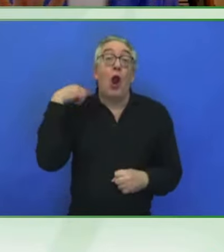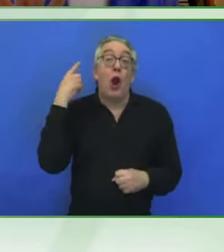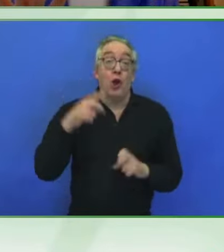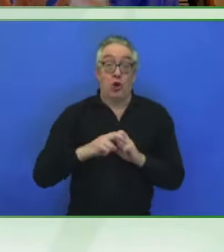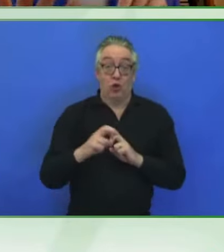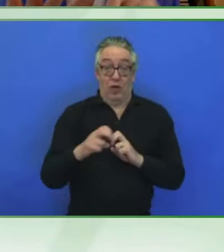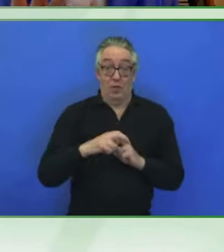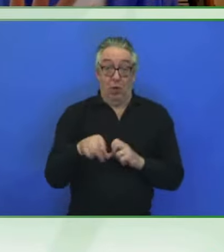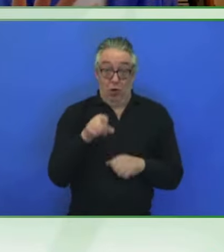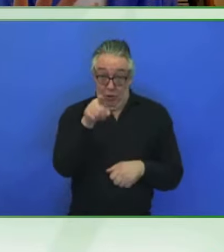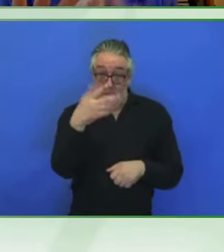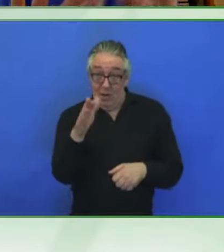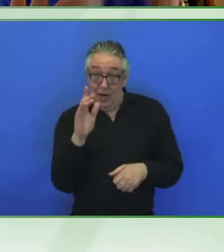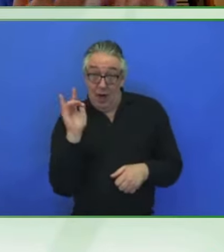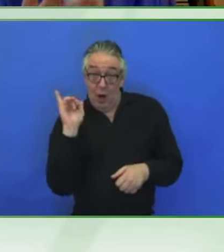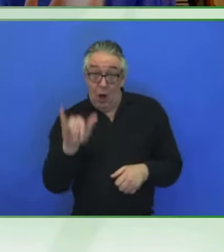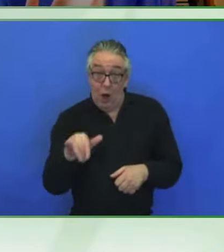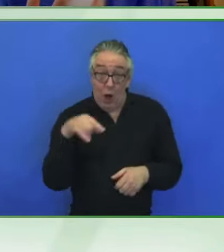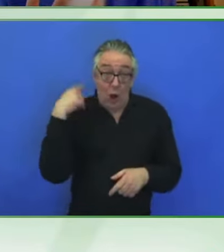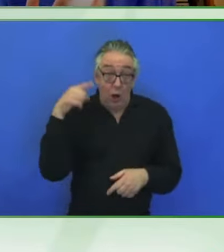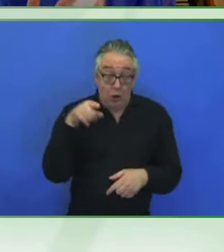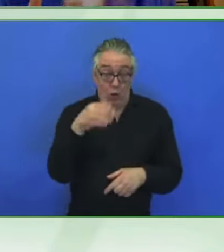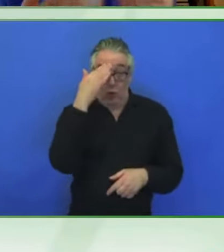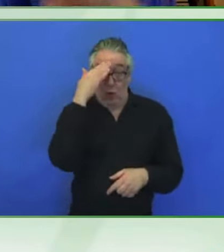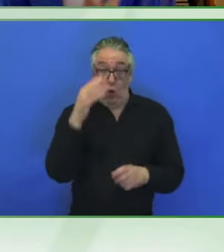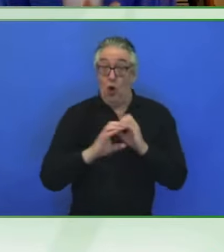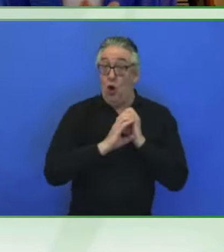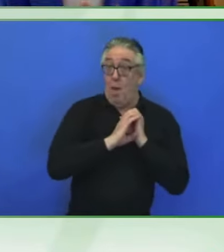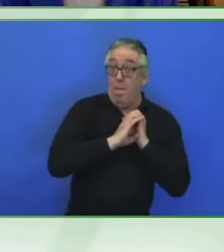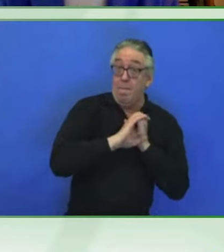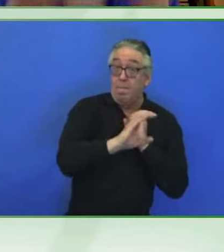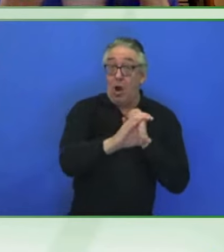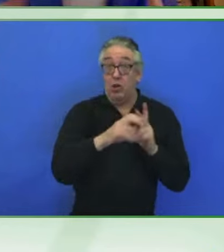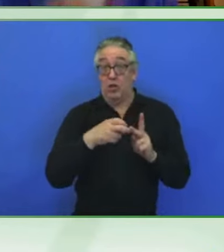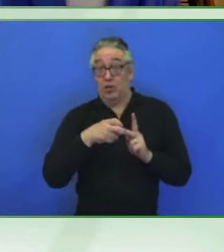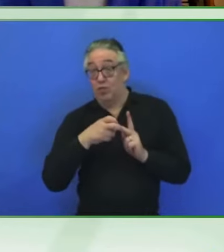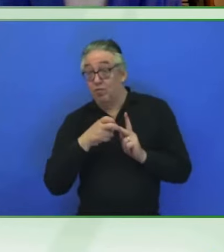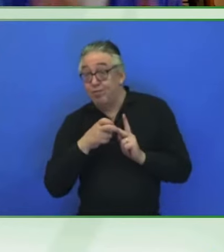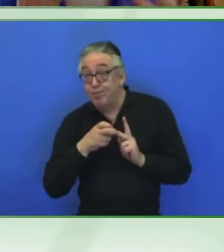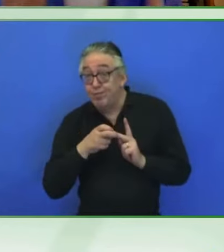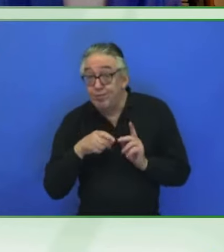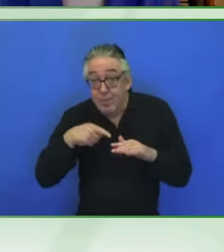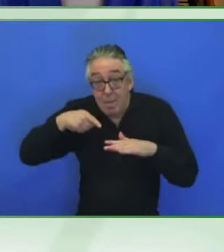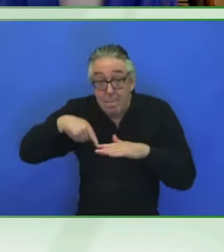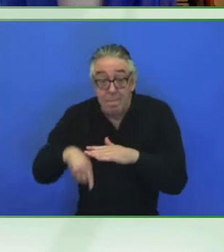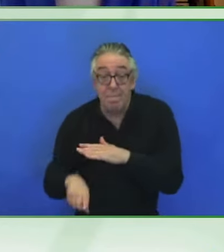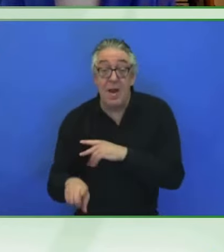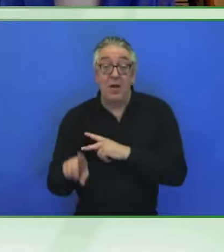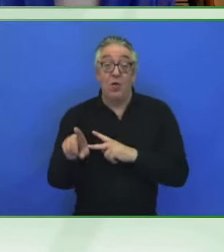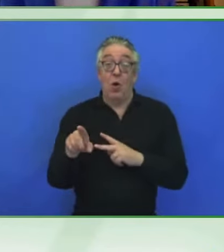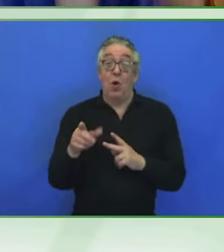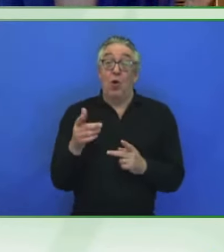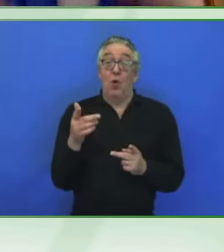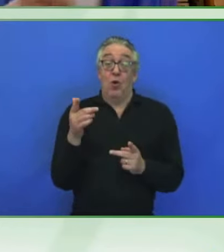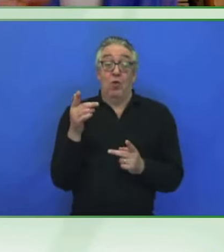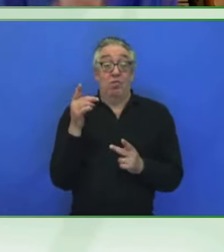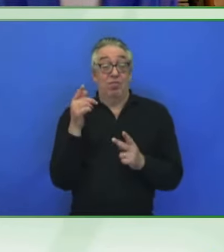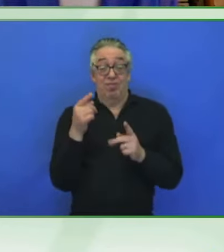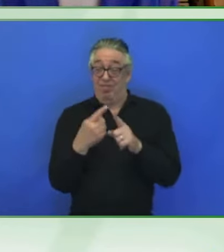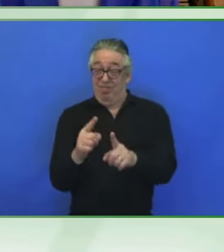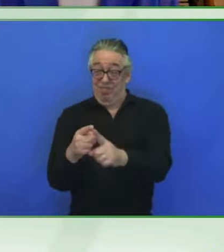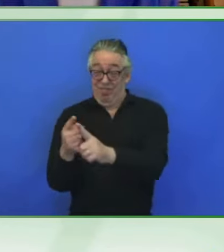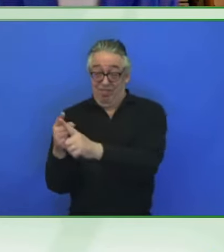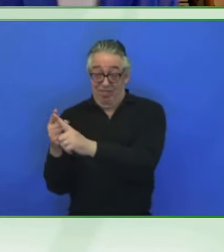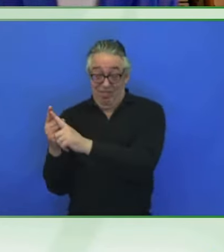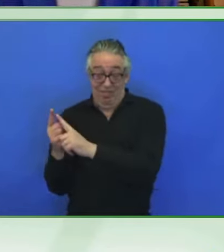the tube, the buses, some of the roads, etc. And if you haven't been to London, I encourage you to come. Can you go on